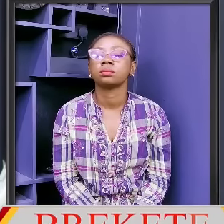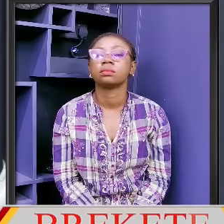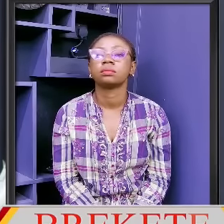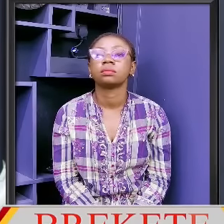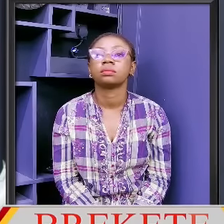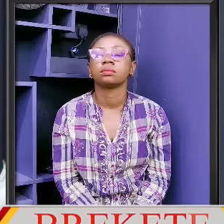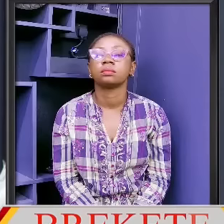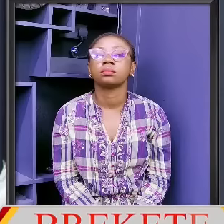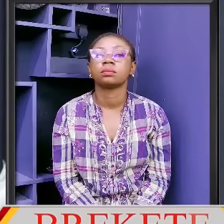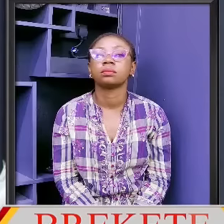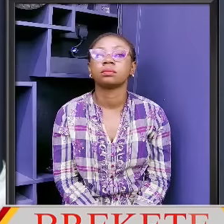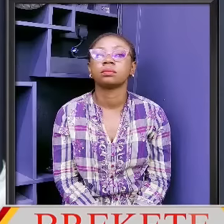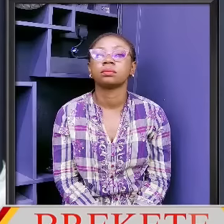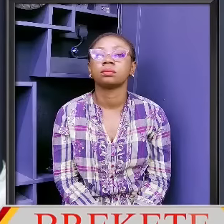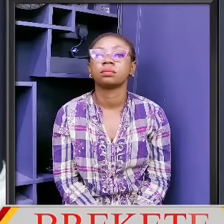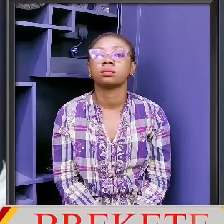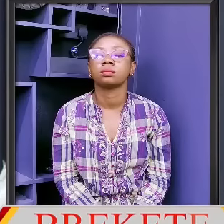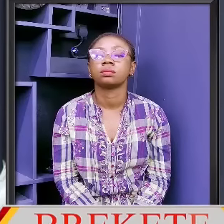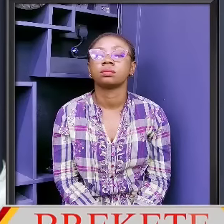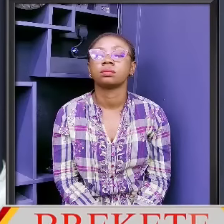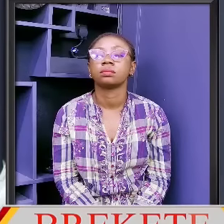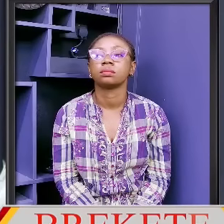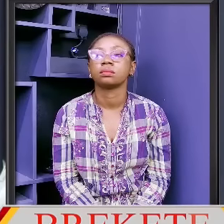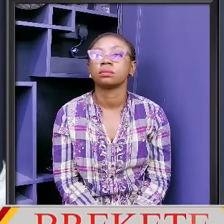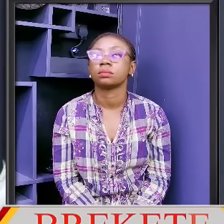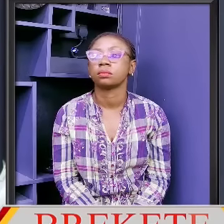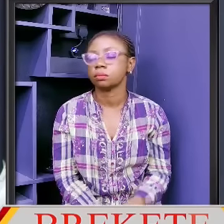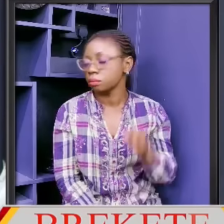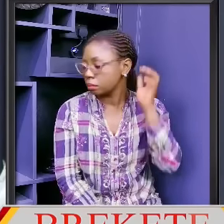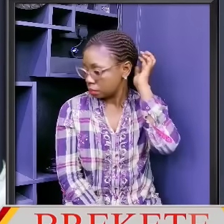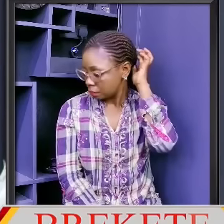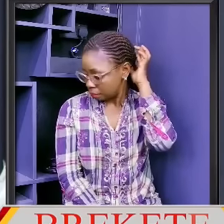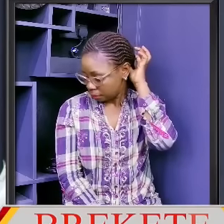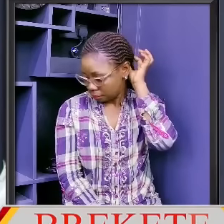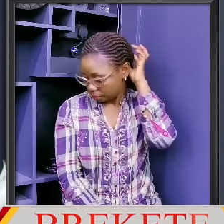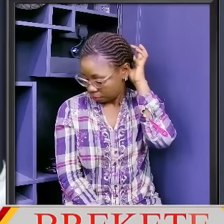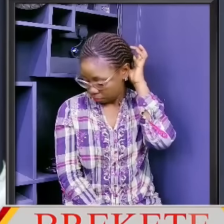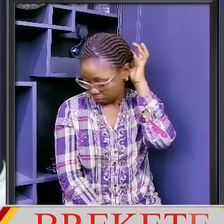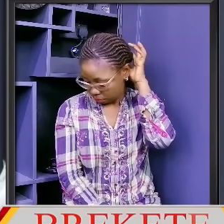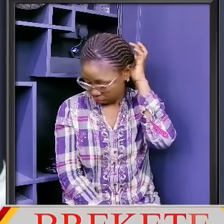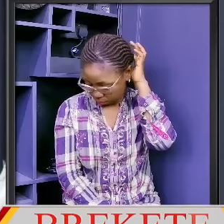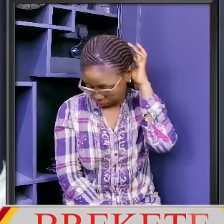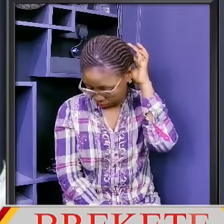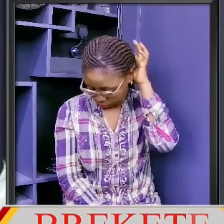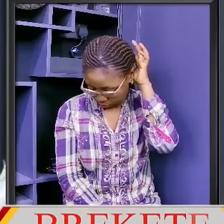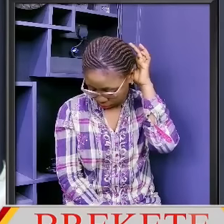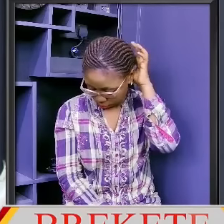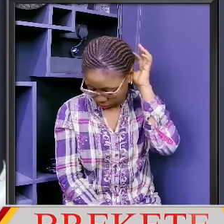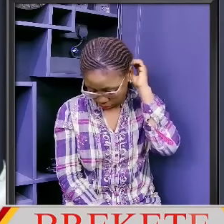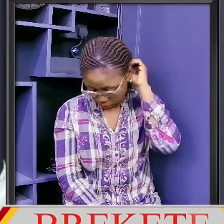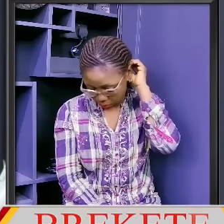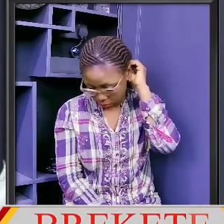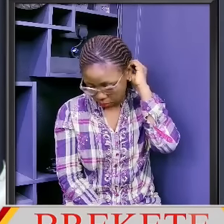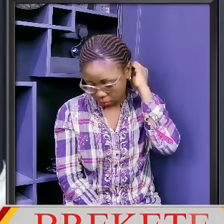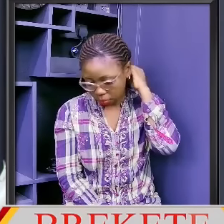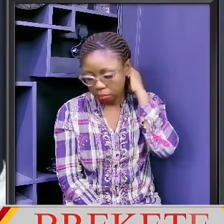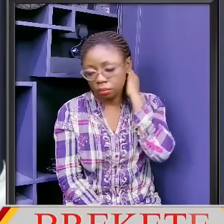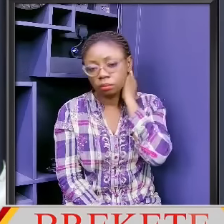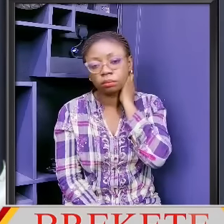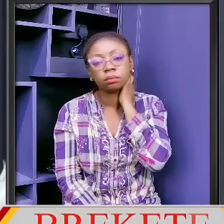Masha Allah. Nini na kiranka daga Human Rights Radio and Television.